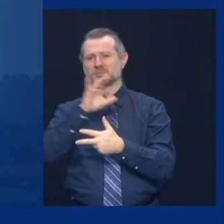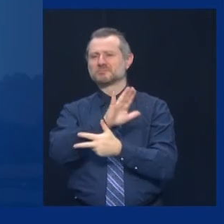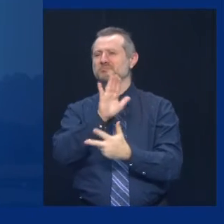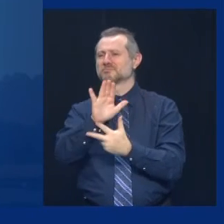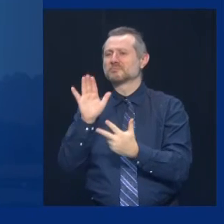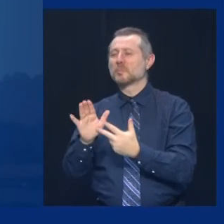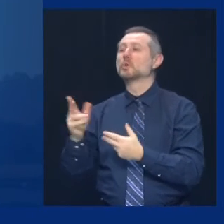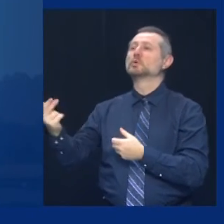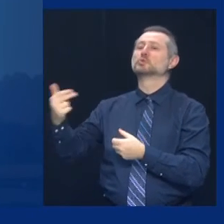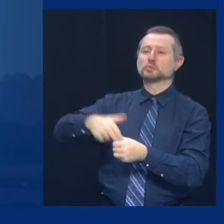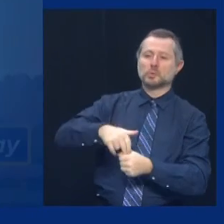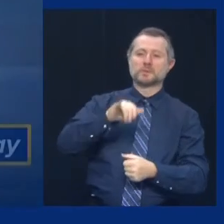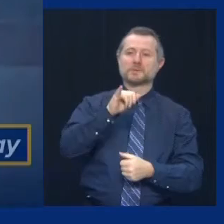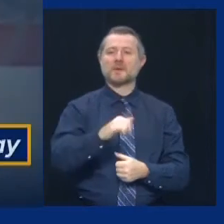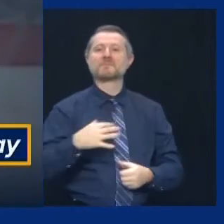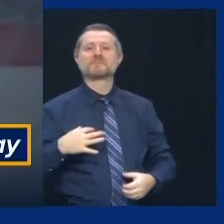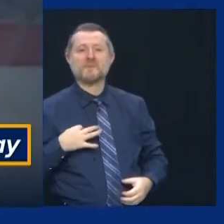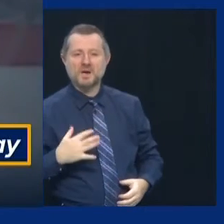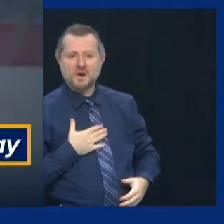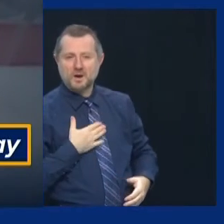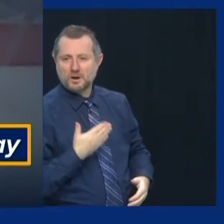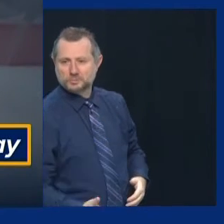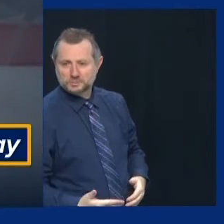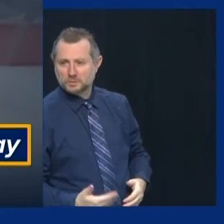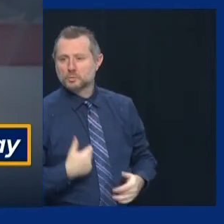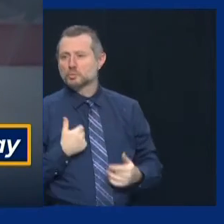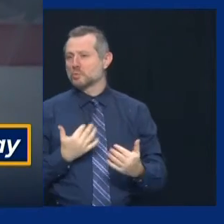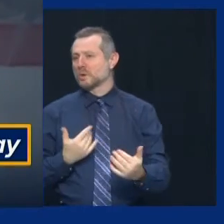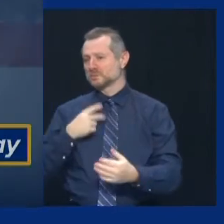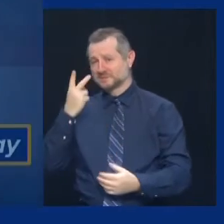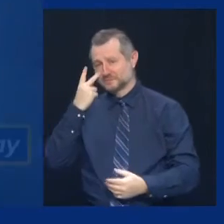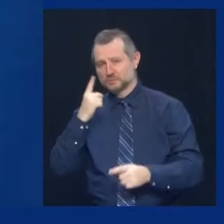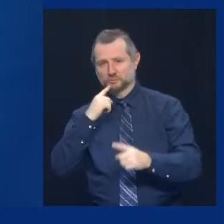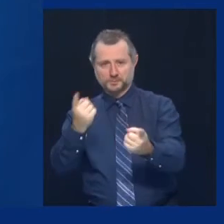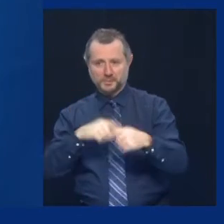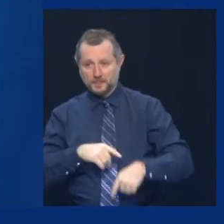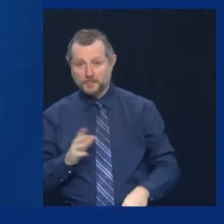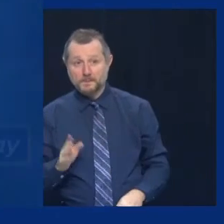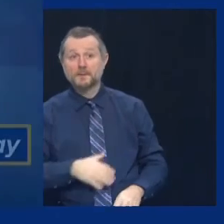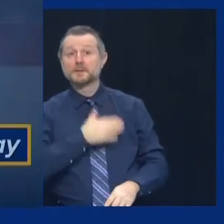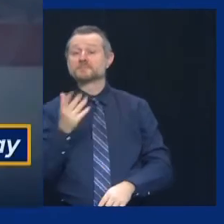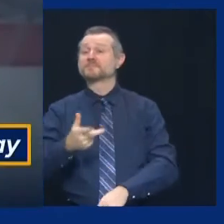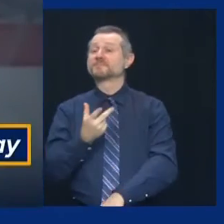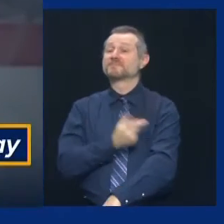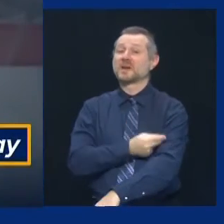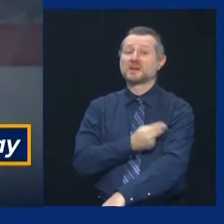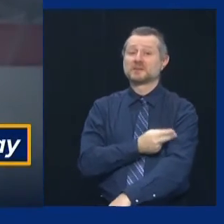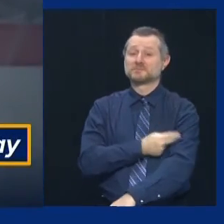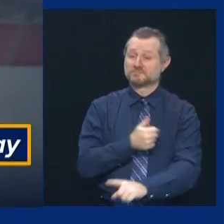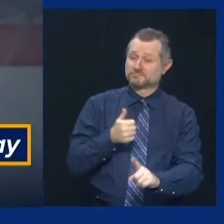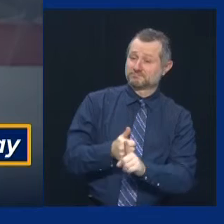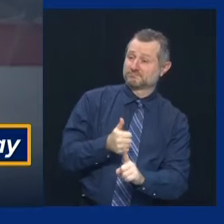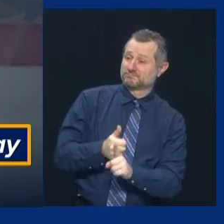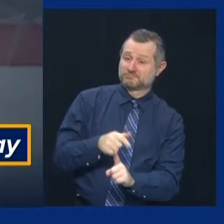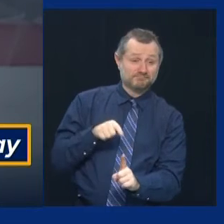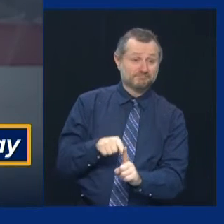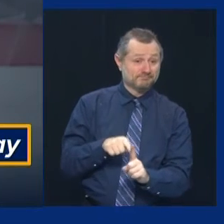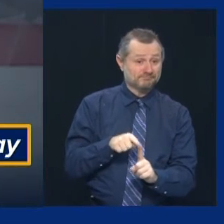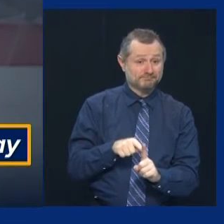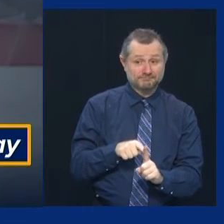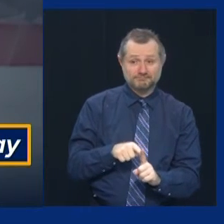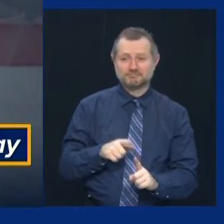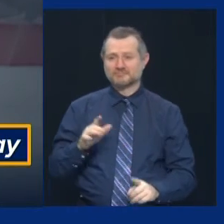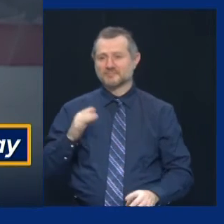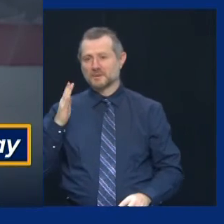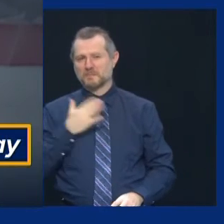joining voluntarily, and we await your answer. On vaccinations, is my hero, Nurse